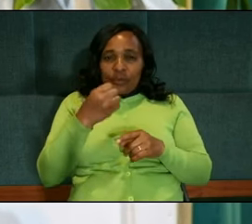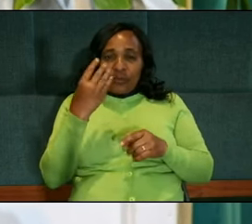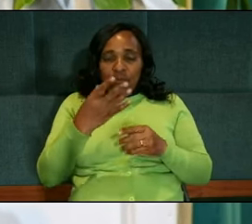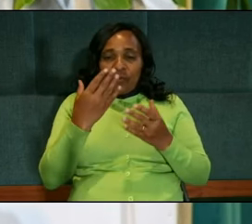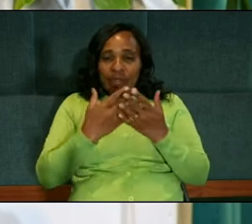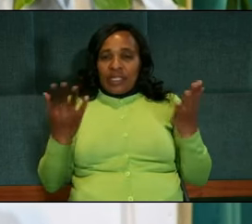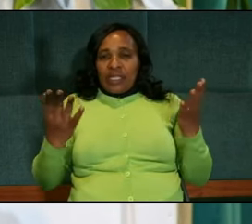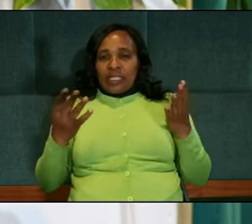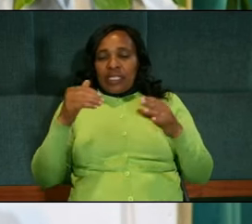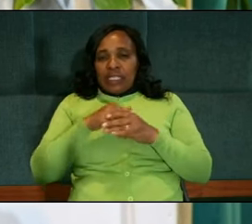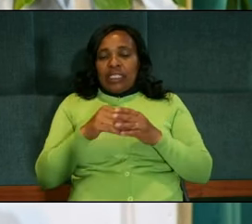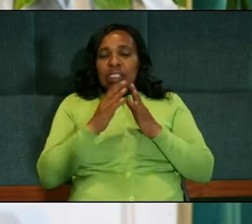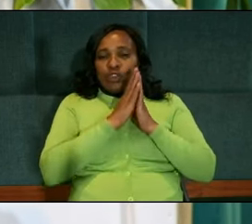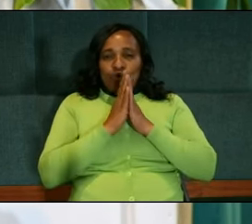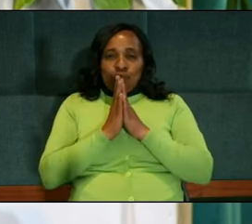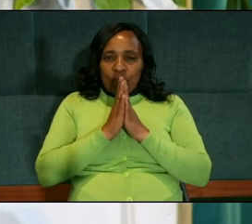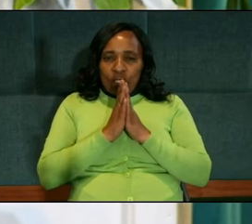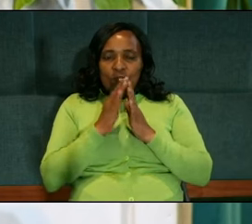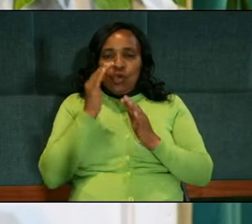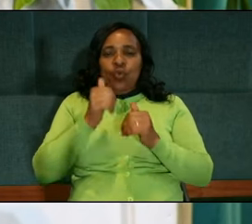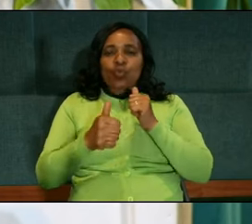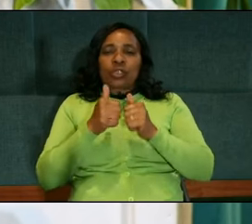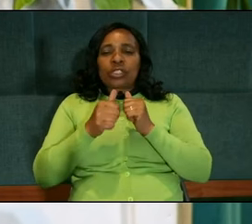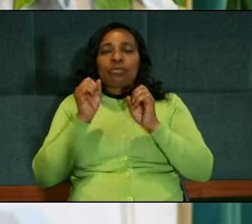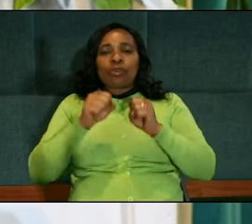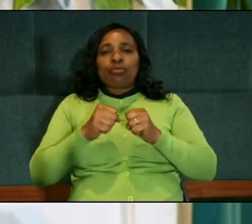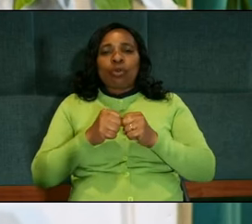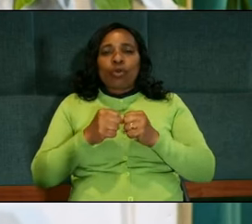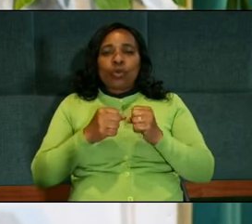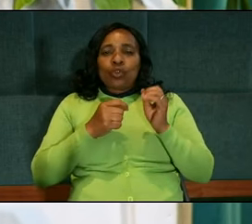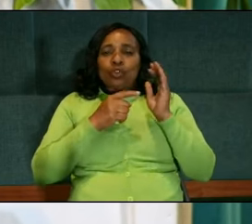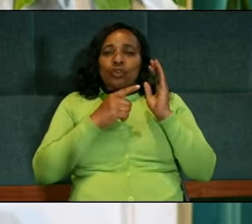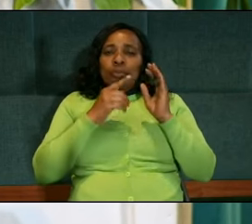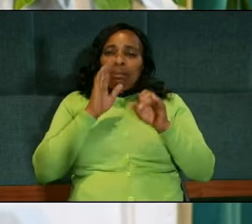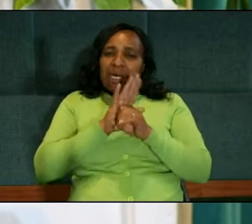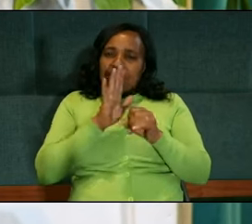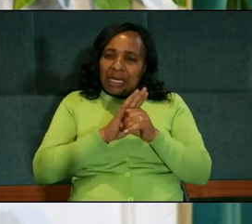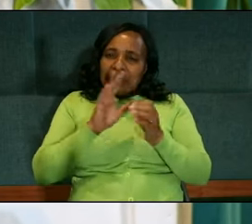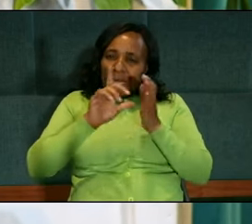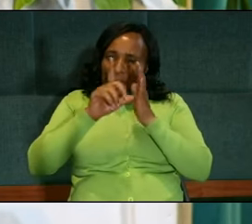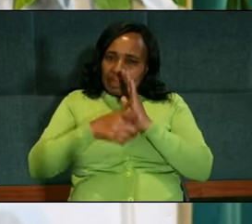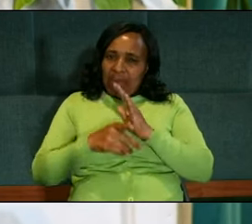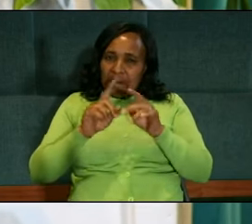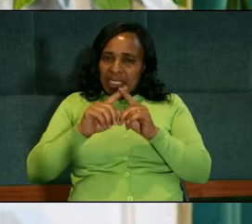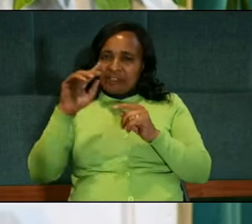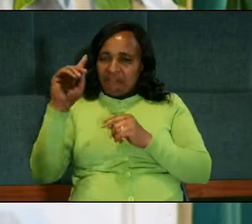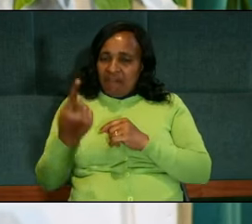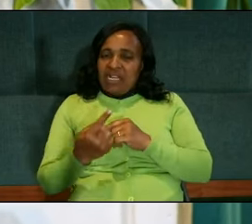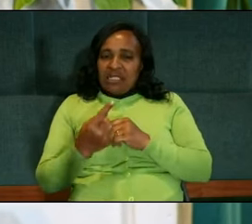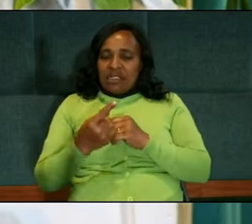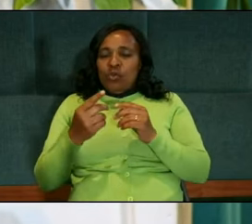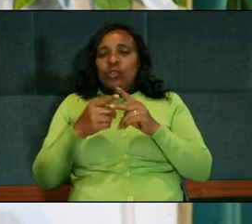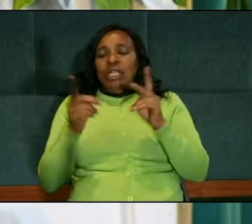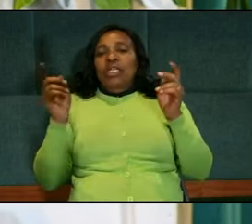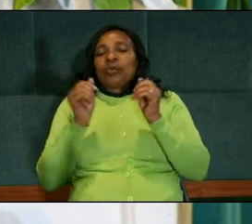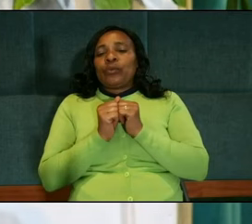in this story, which we will highlight much later. But first, we'll start